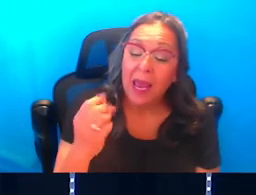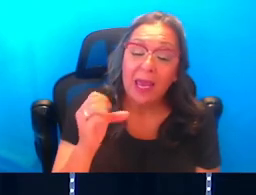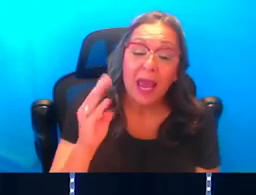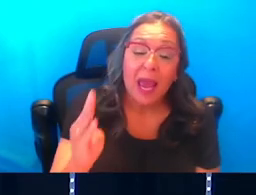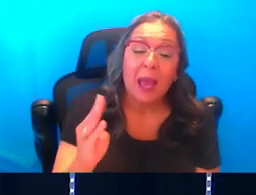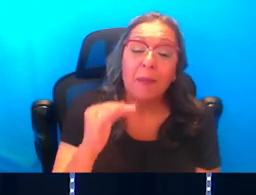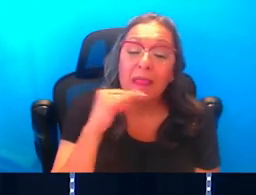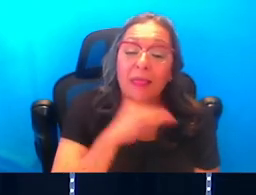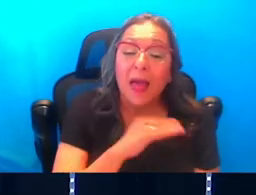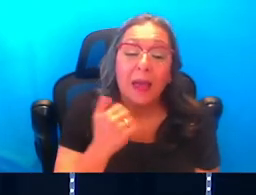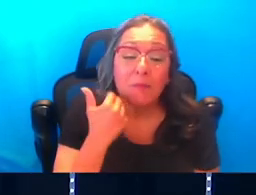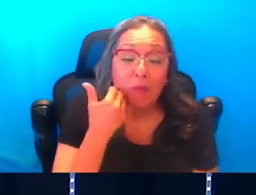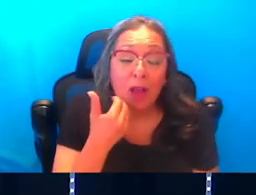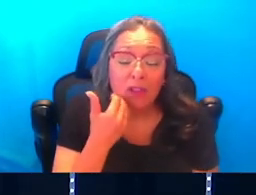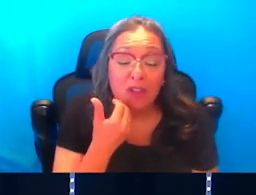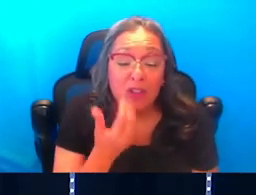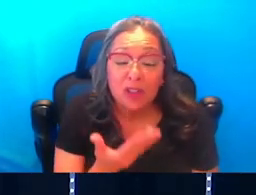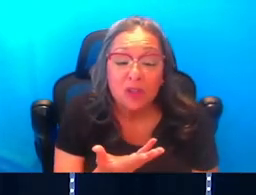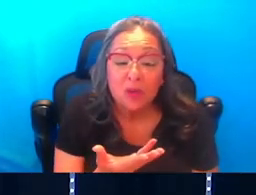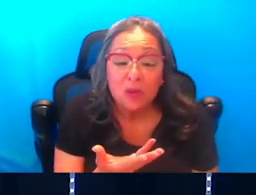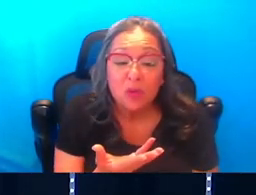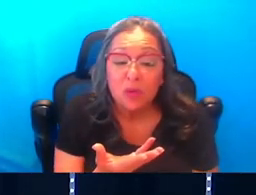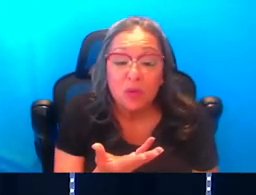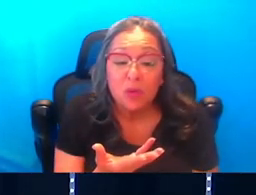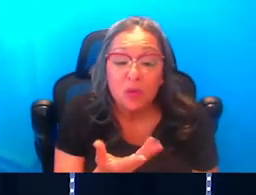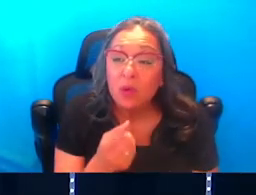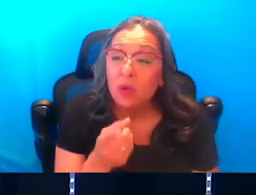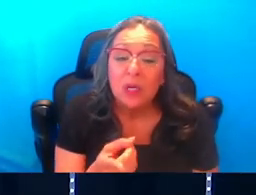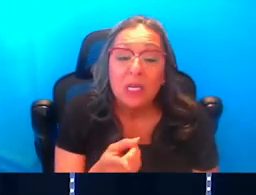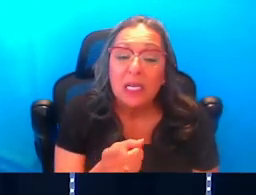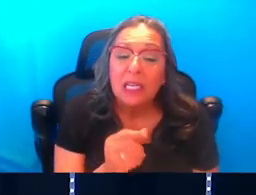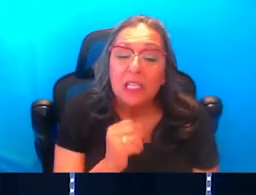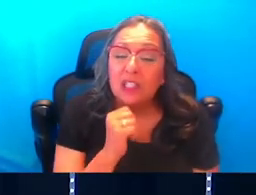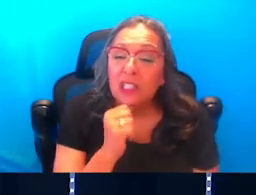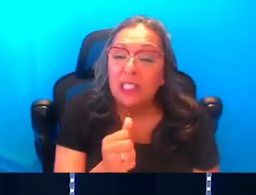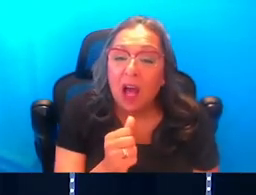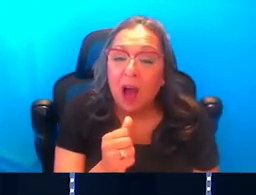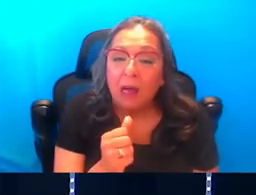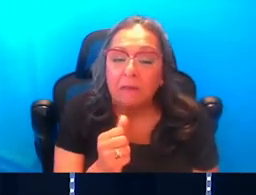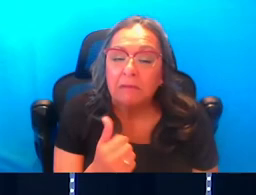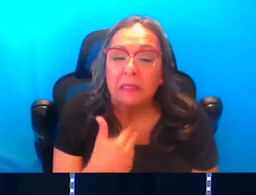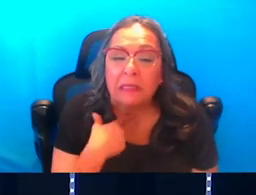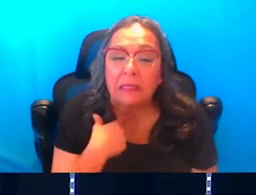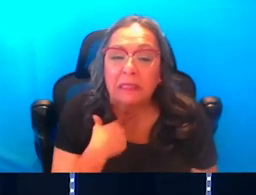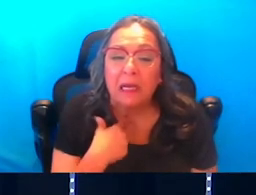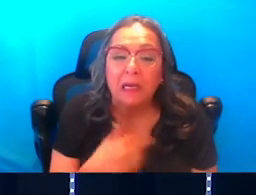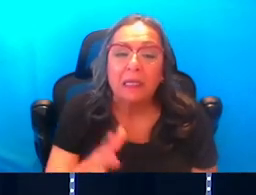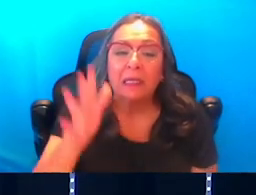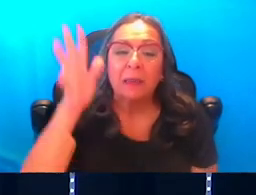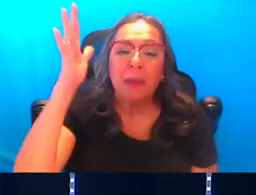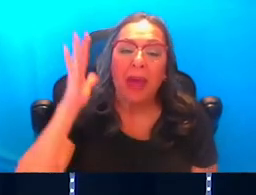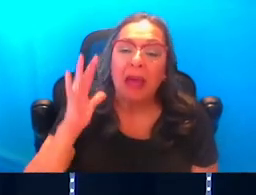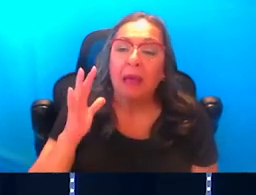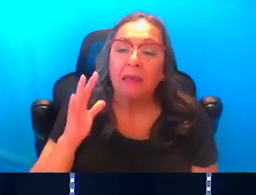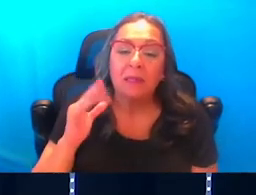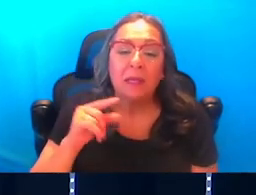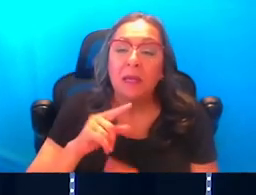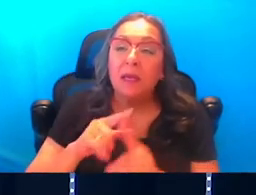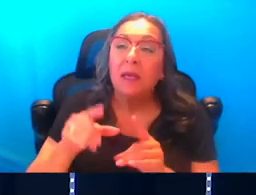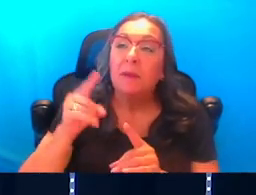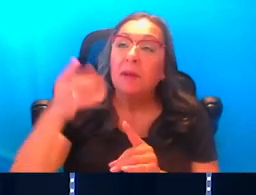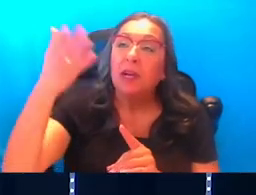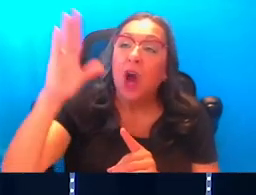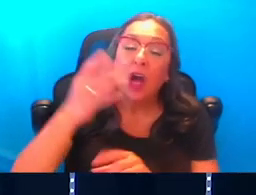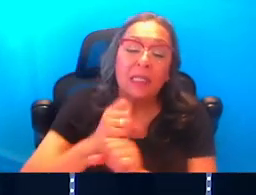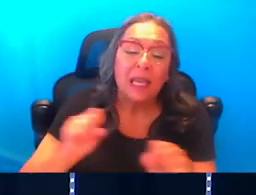it's not her identity, right? She's not stuck in the past. And she didn't stay stuck in the past, by the way. So she rescues the